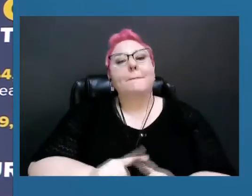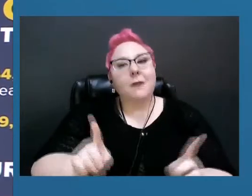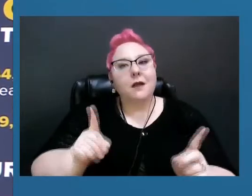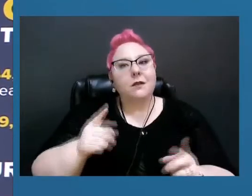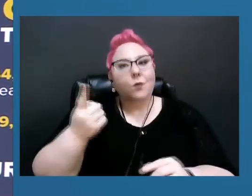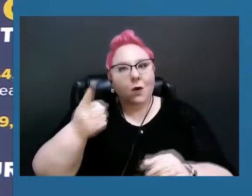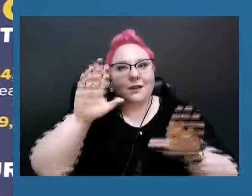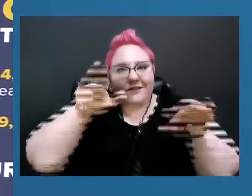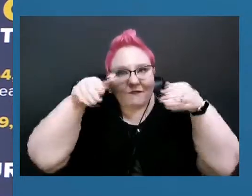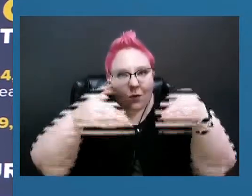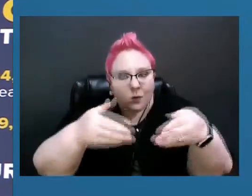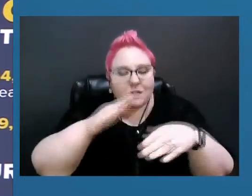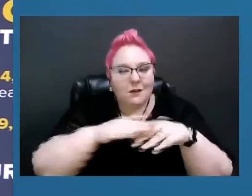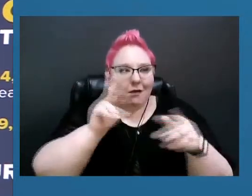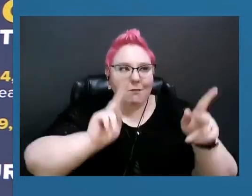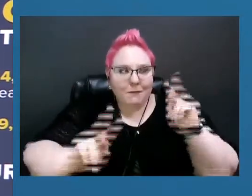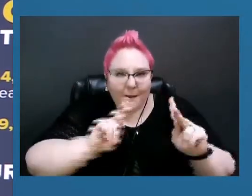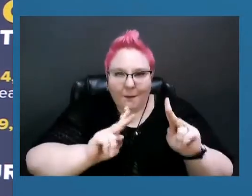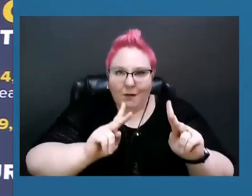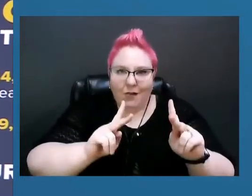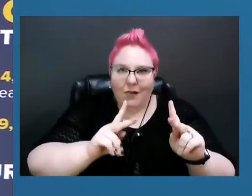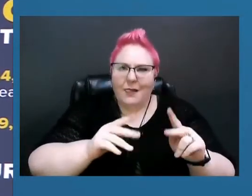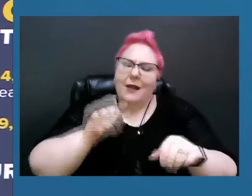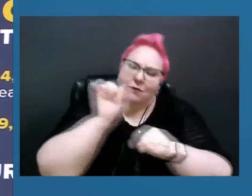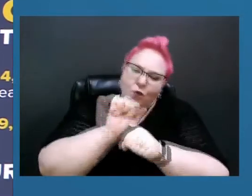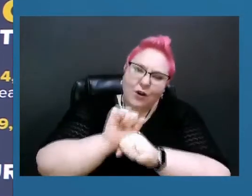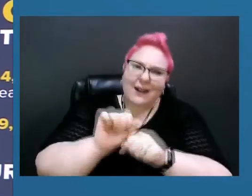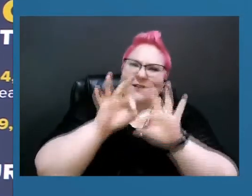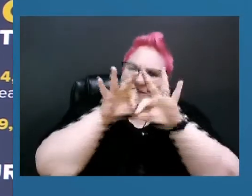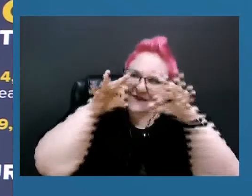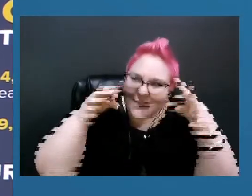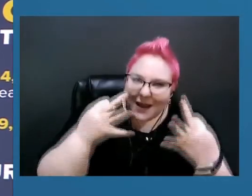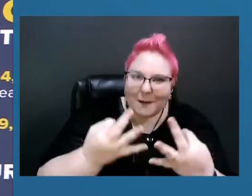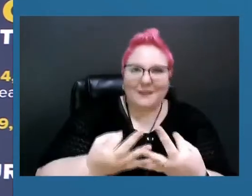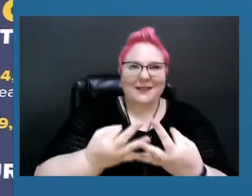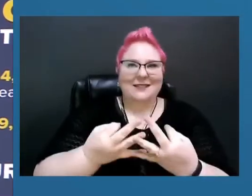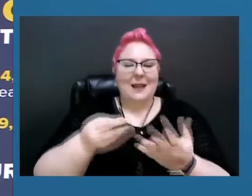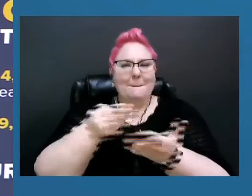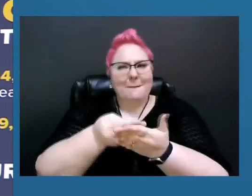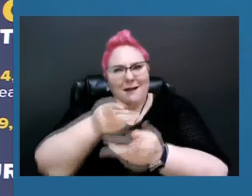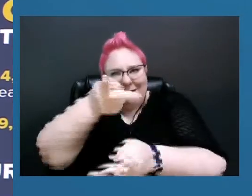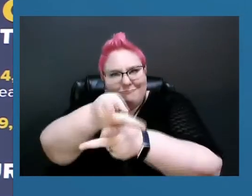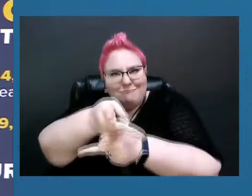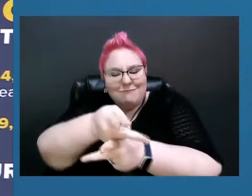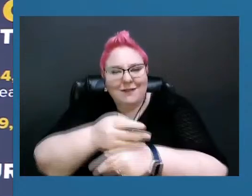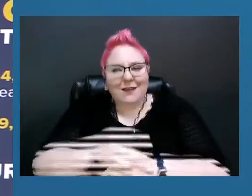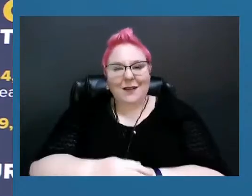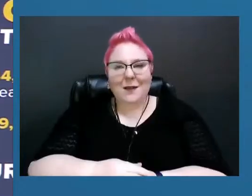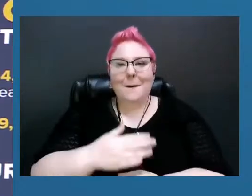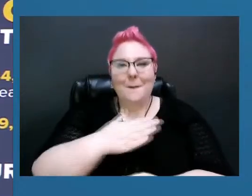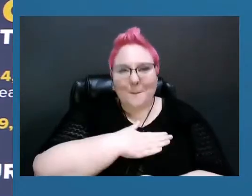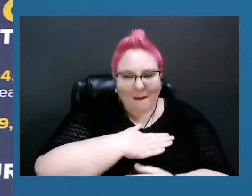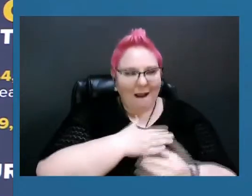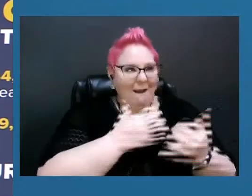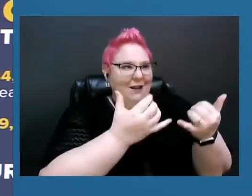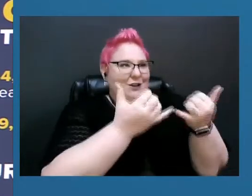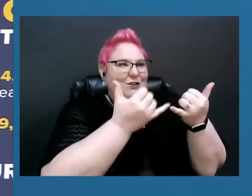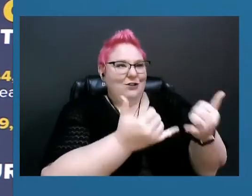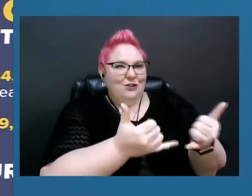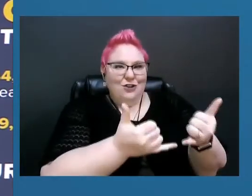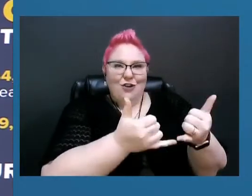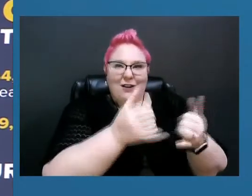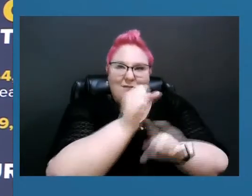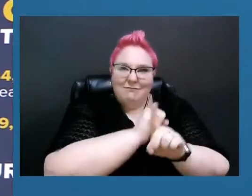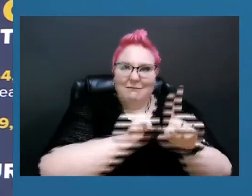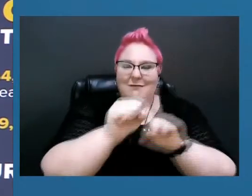everyday families, hard-working New York families, and putting more money back in their pockets. When I gave my State of the State address back in